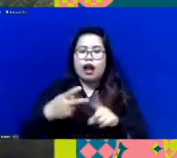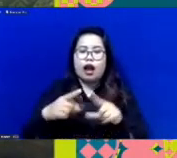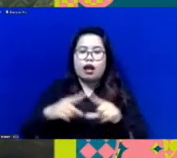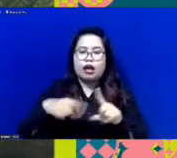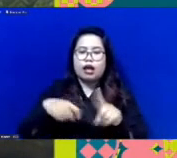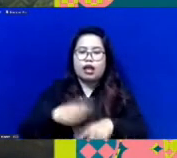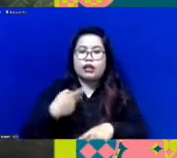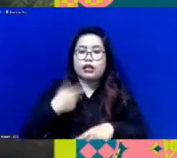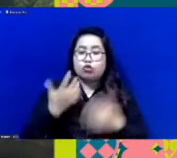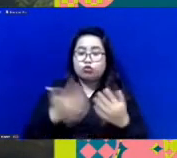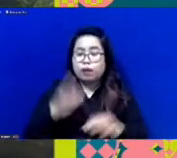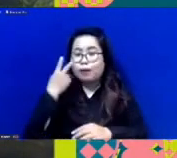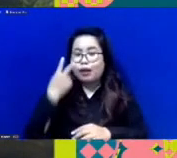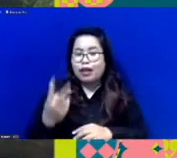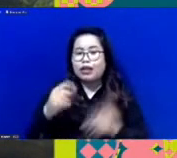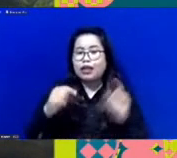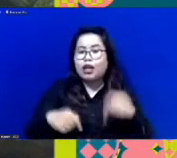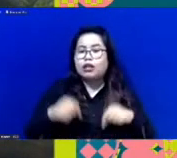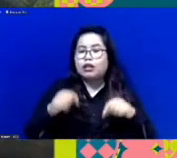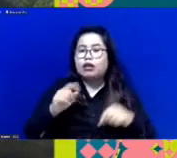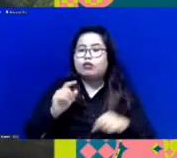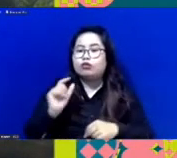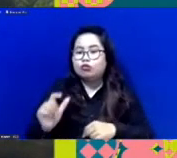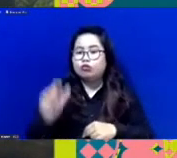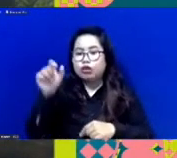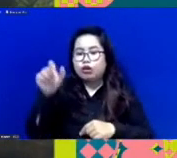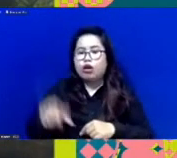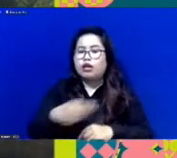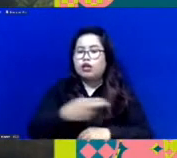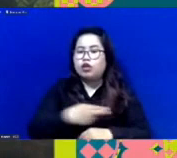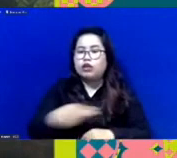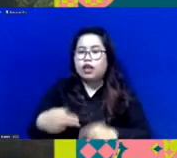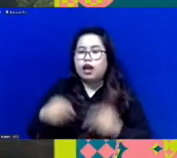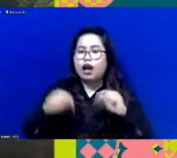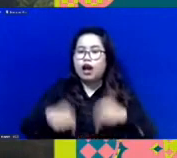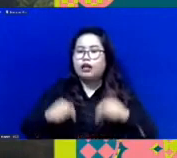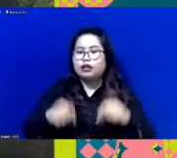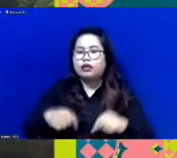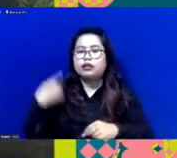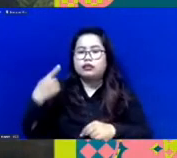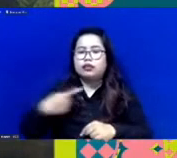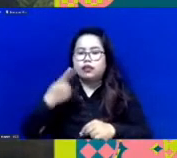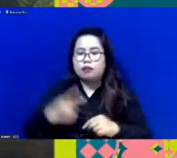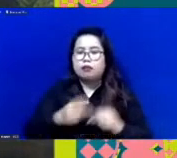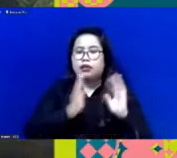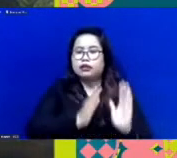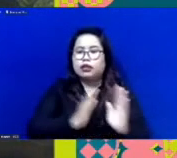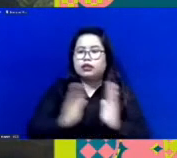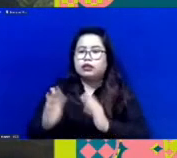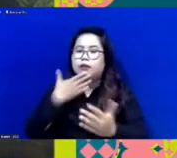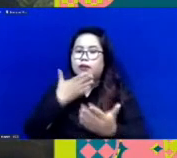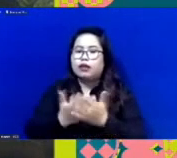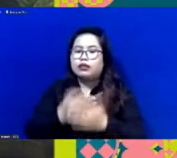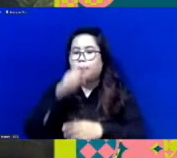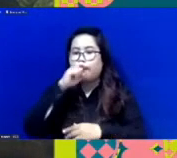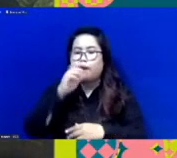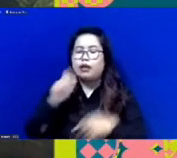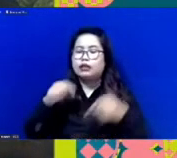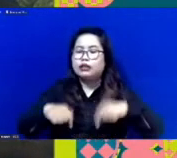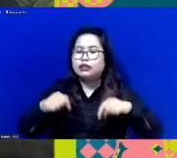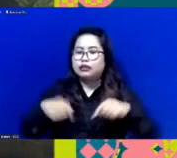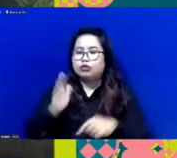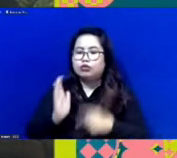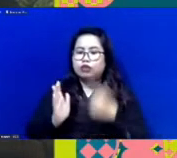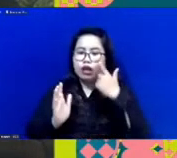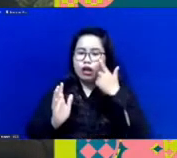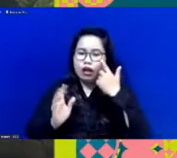today and during this session. Thank you. Thank you very much. And thank you for being here for the whole entire time, because we were told you weren't able to. And your commitment